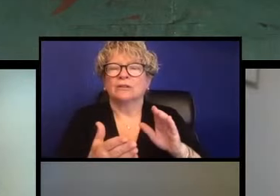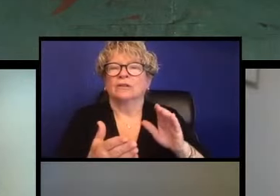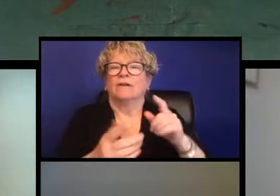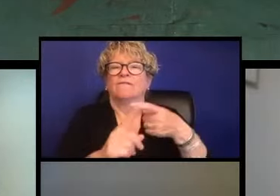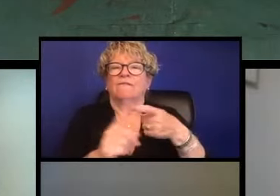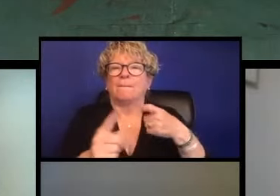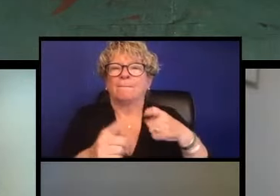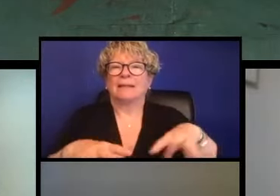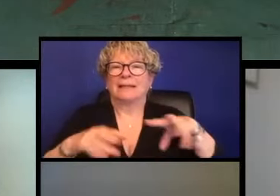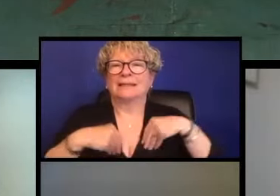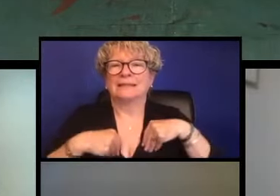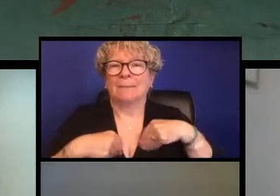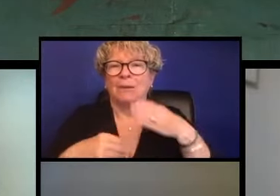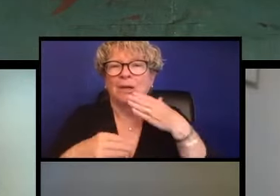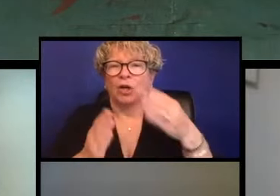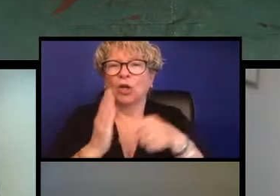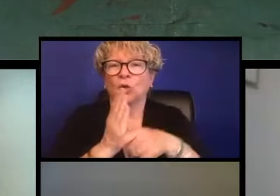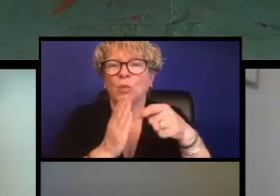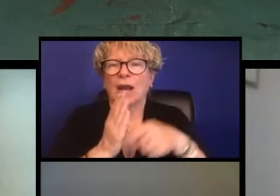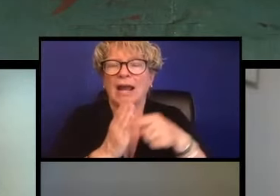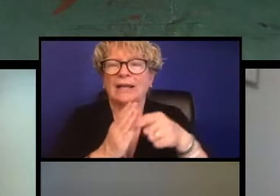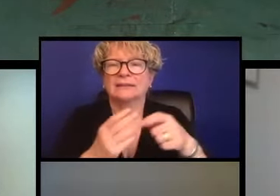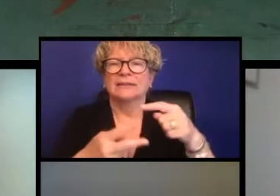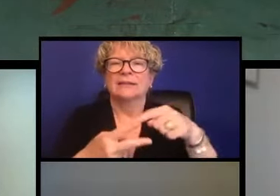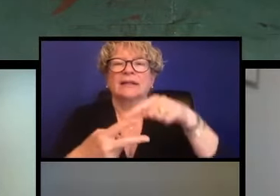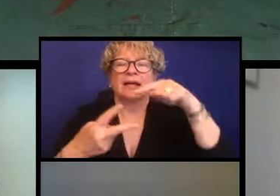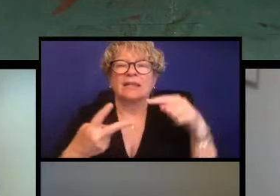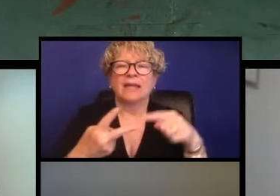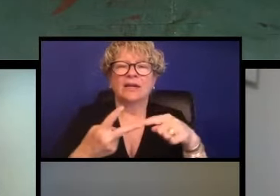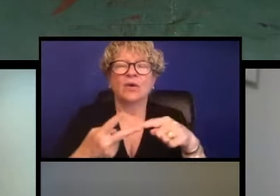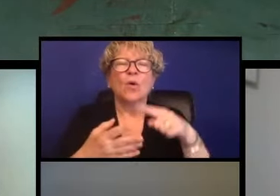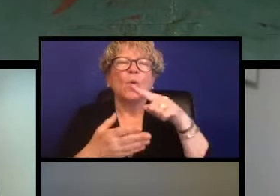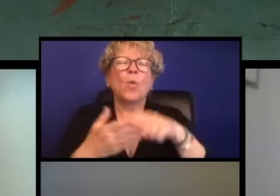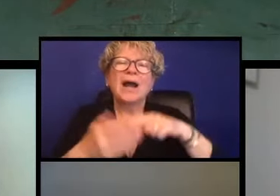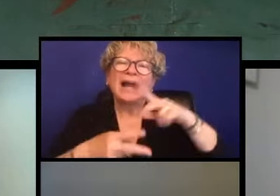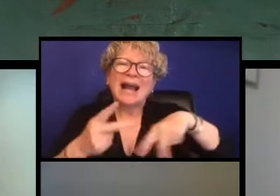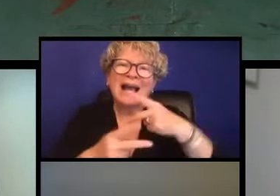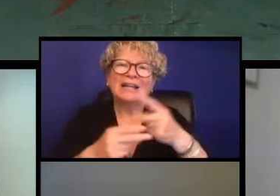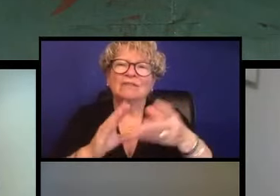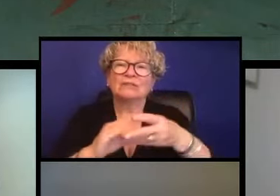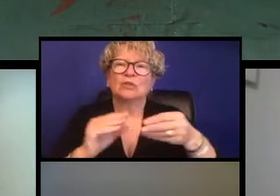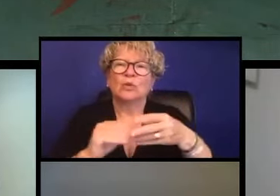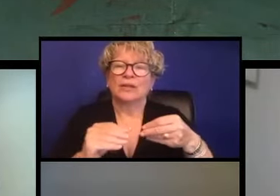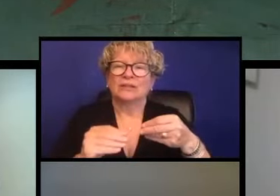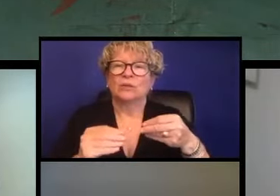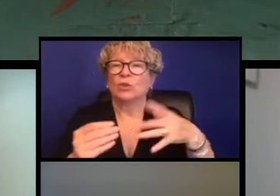you'd like to see that you're not seeing. Who would like to jump?